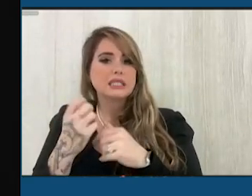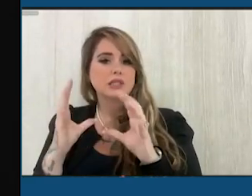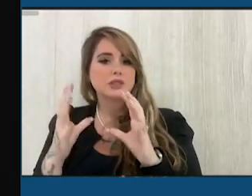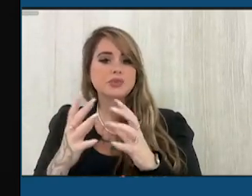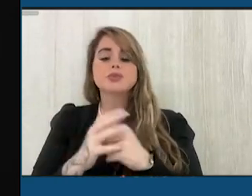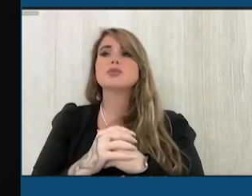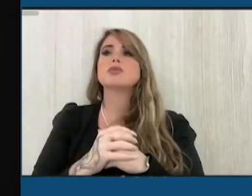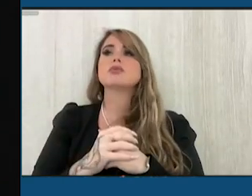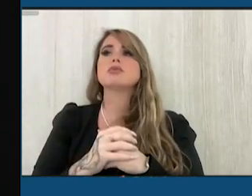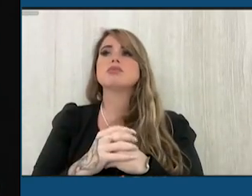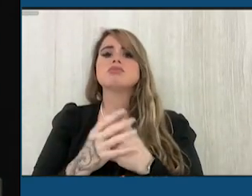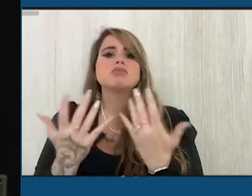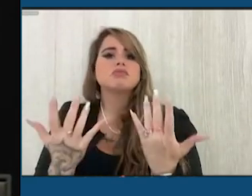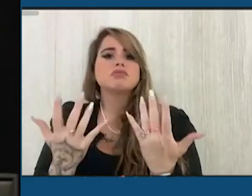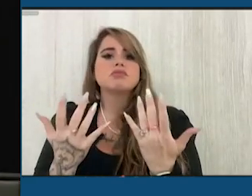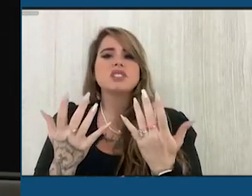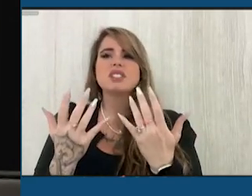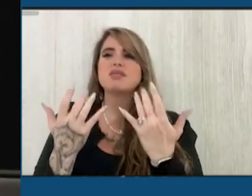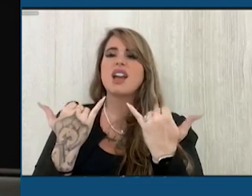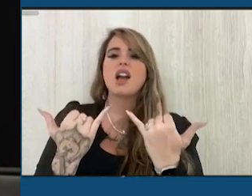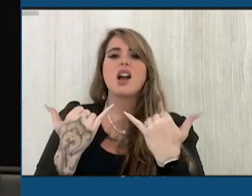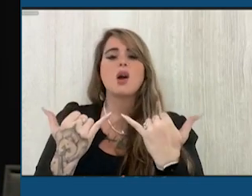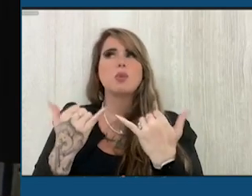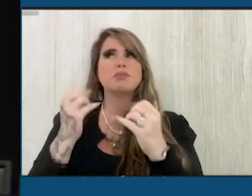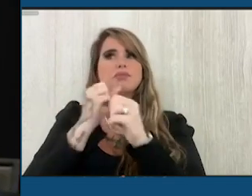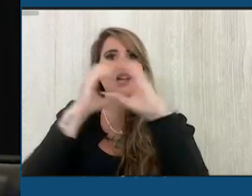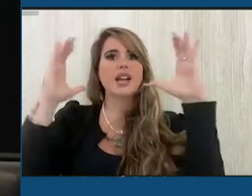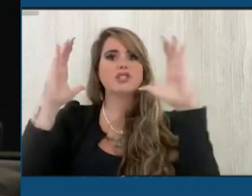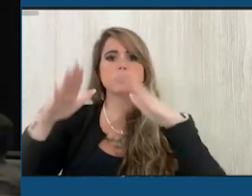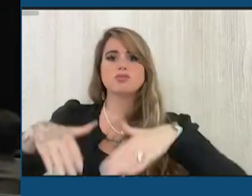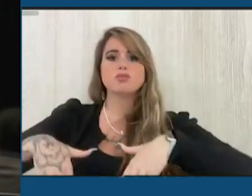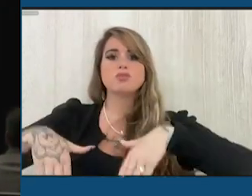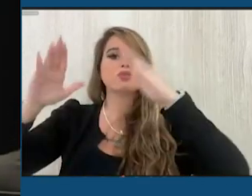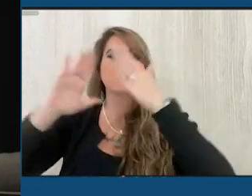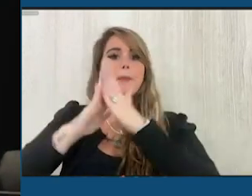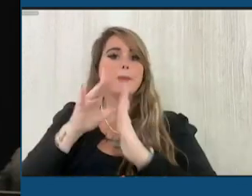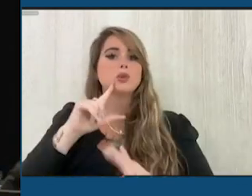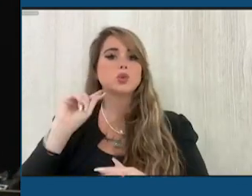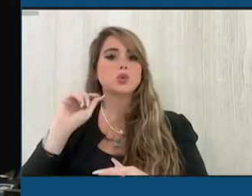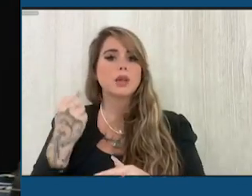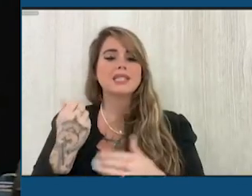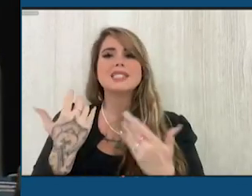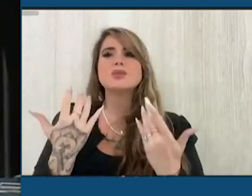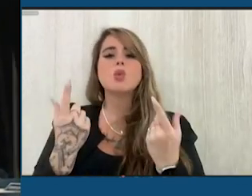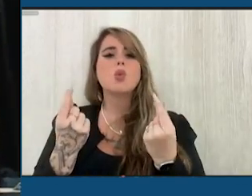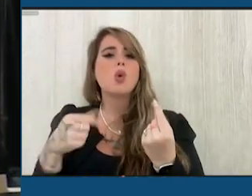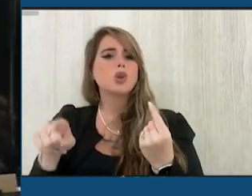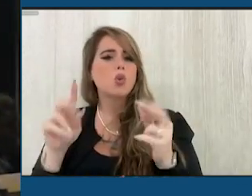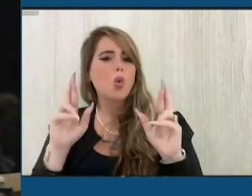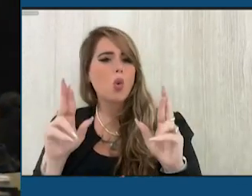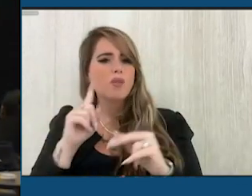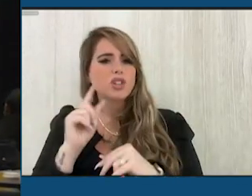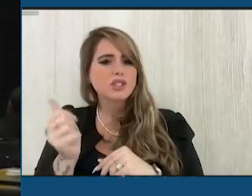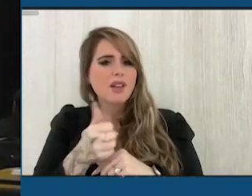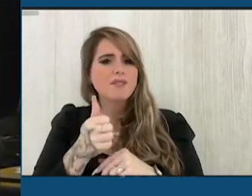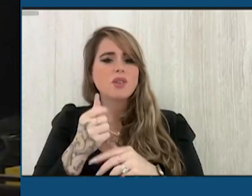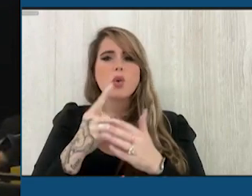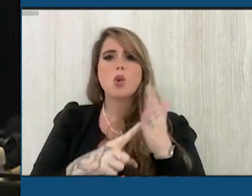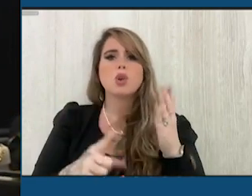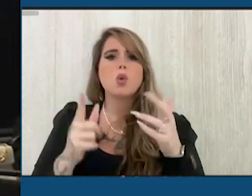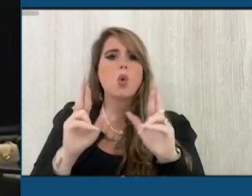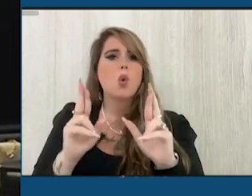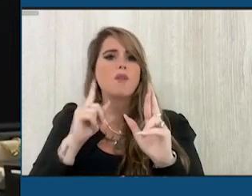What do we hope for them? And if you are someone of youth, what do you hope for yourself? Just take a moment and